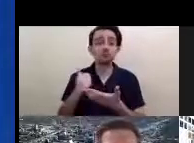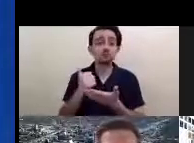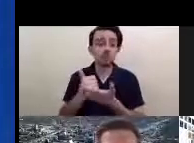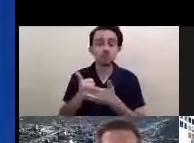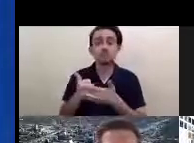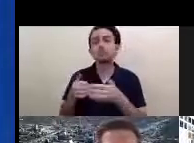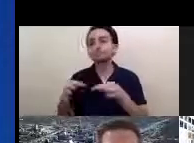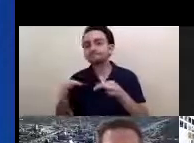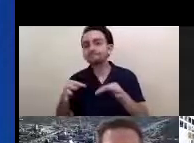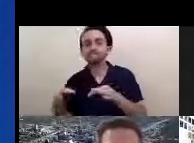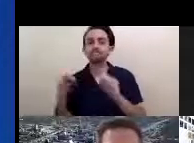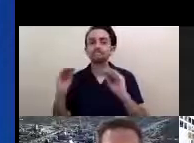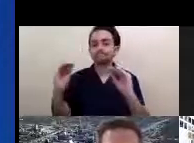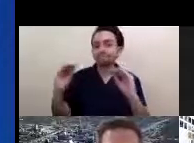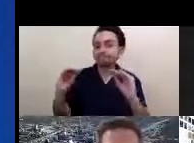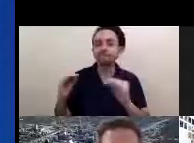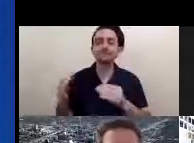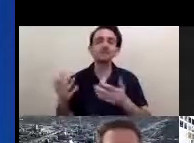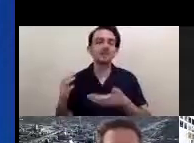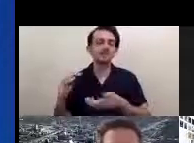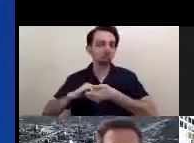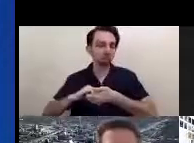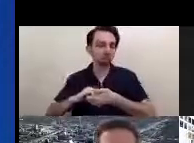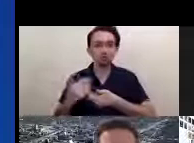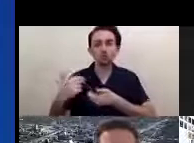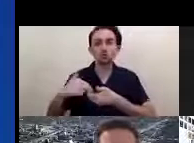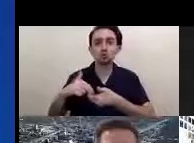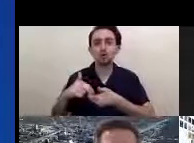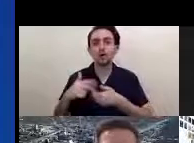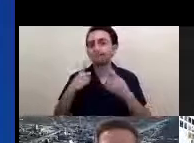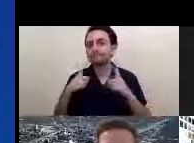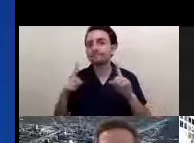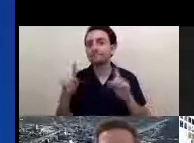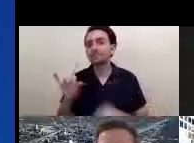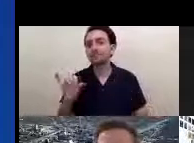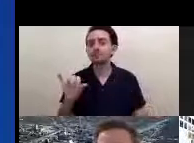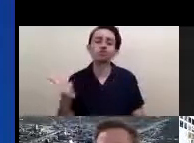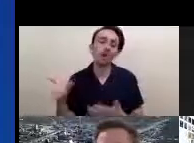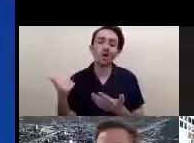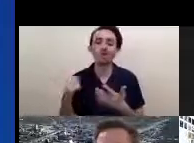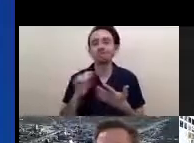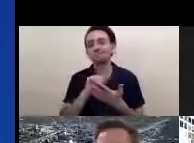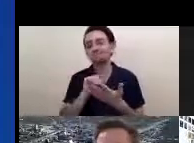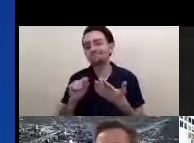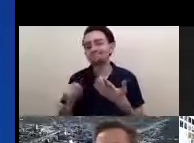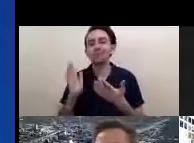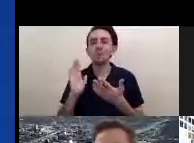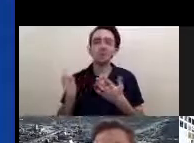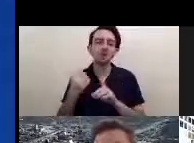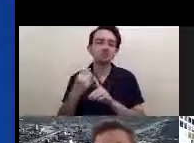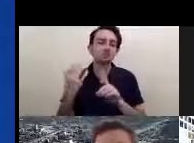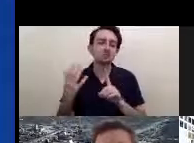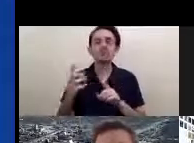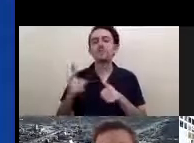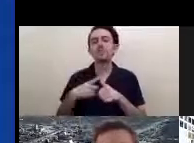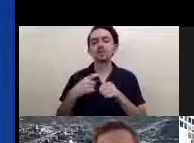some examples of what this plan could look into, but we'll go into a little bit more depth at the first subcommittee meeting. And then as